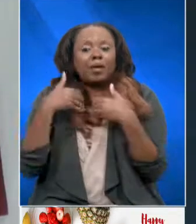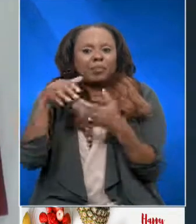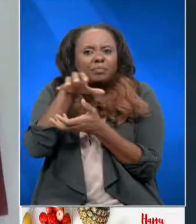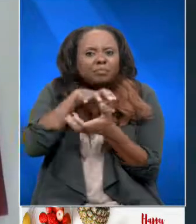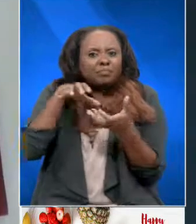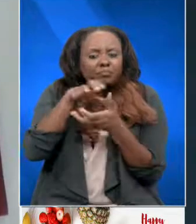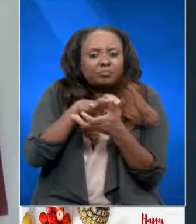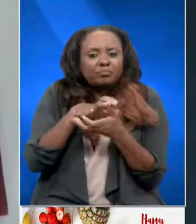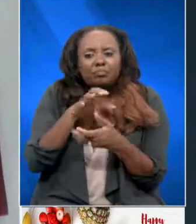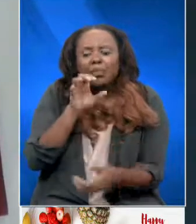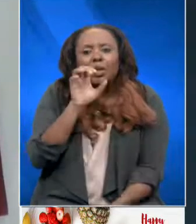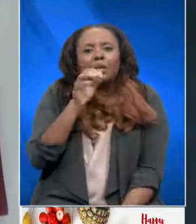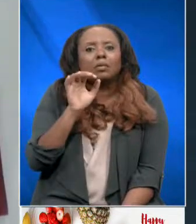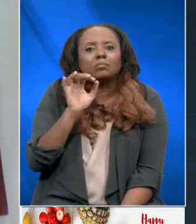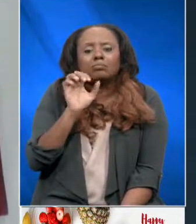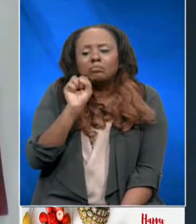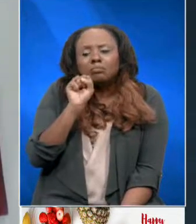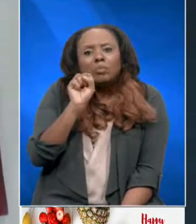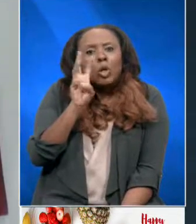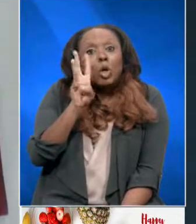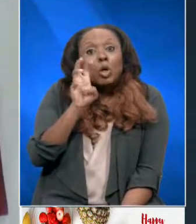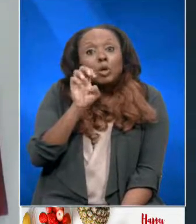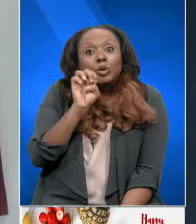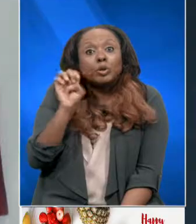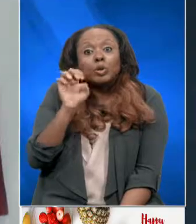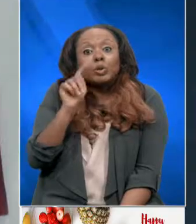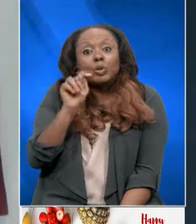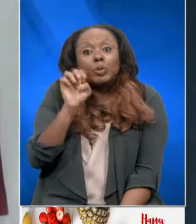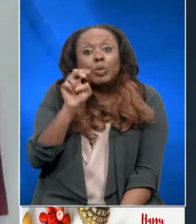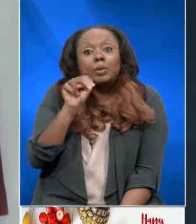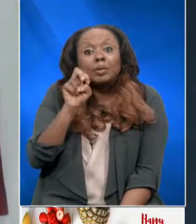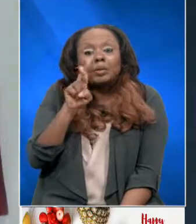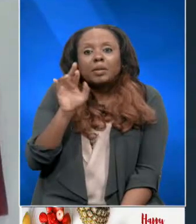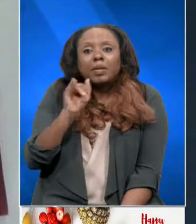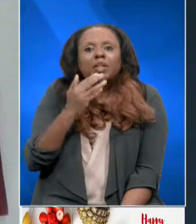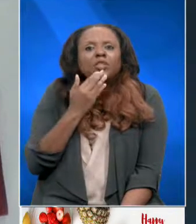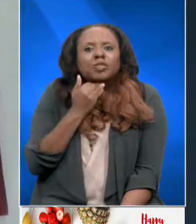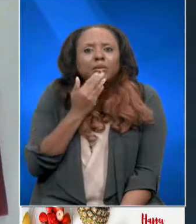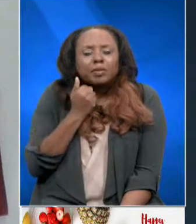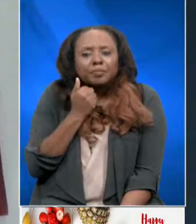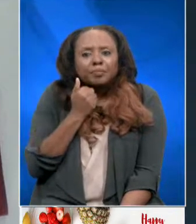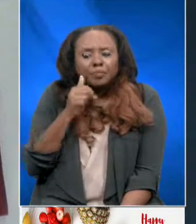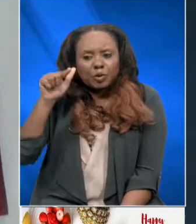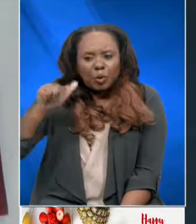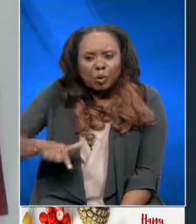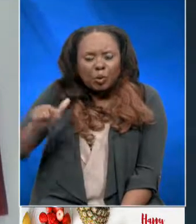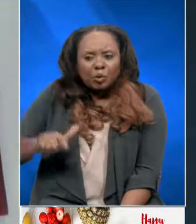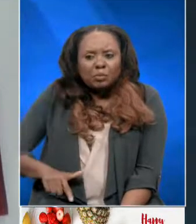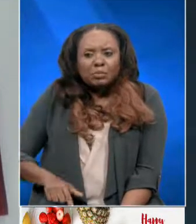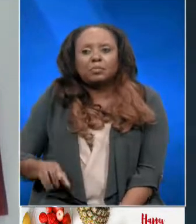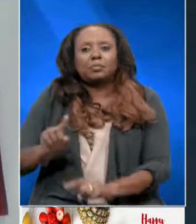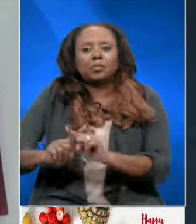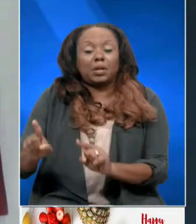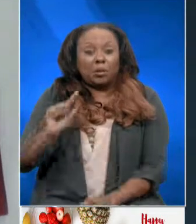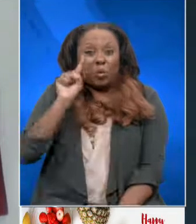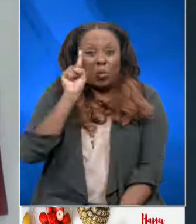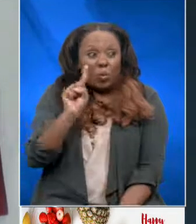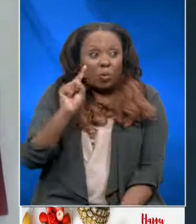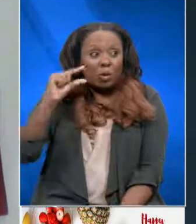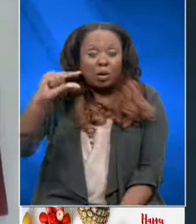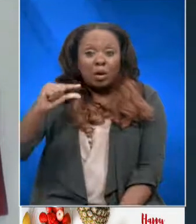of sweetener, like a sugar substitute, and sugar, so they're coming in lower. But 1 gram of sugar is